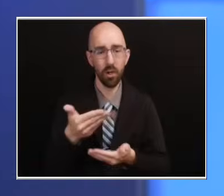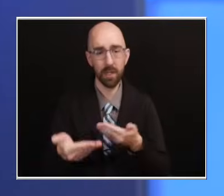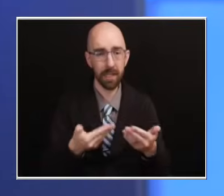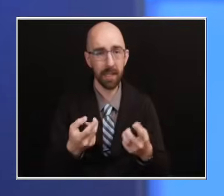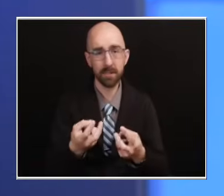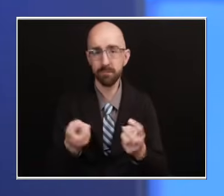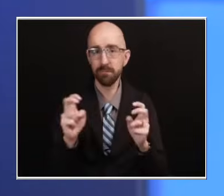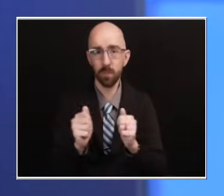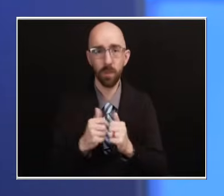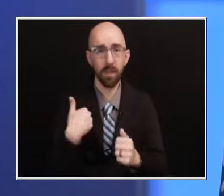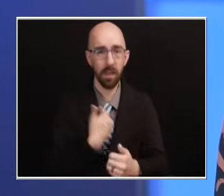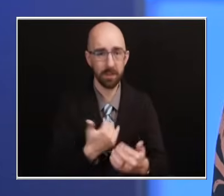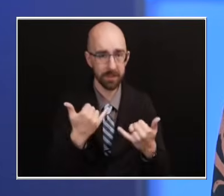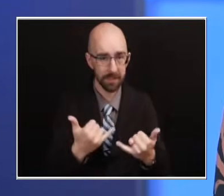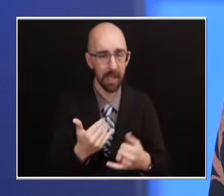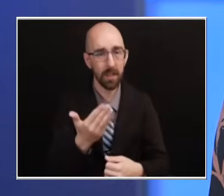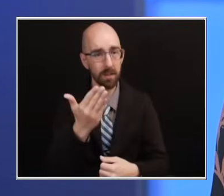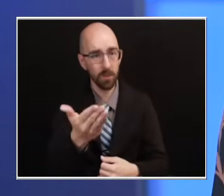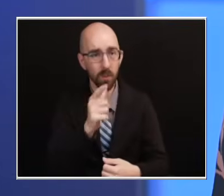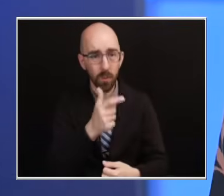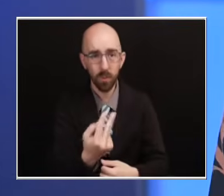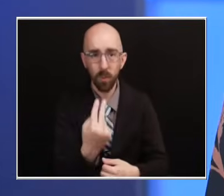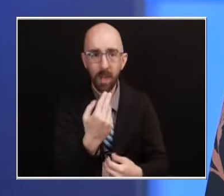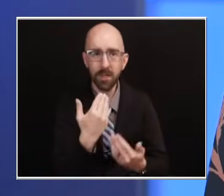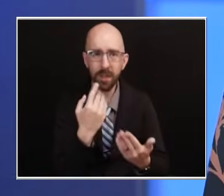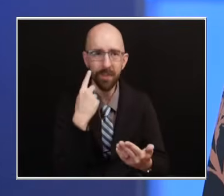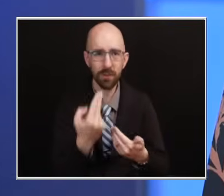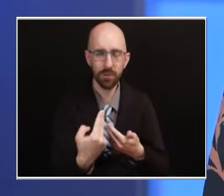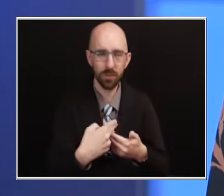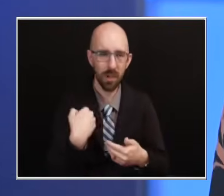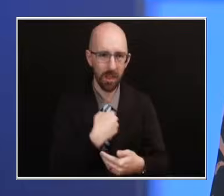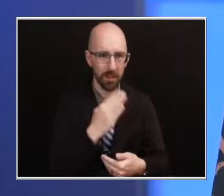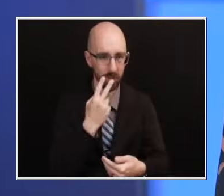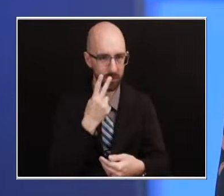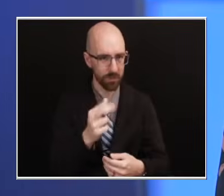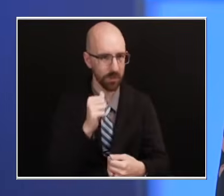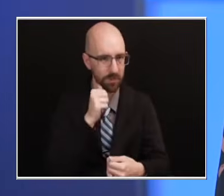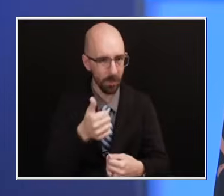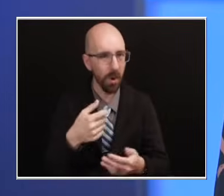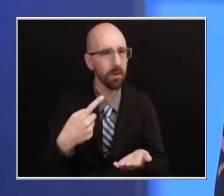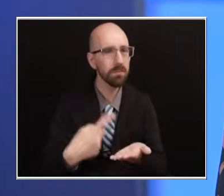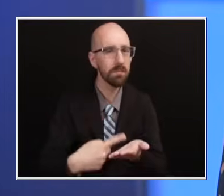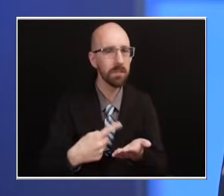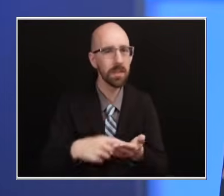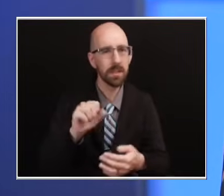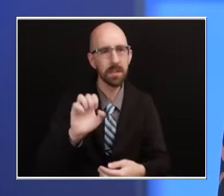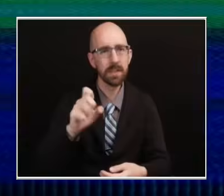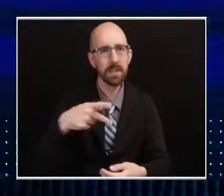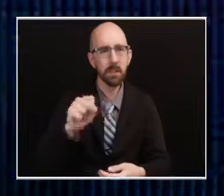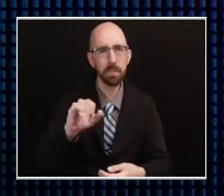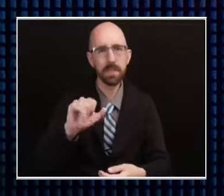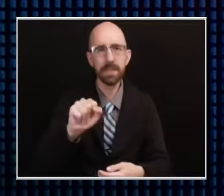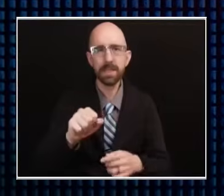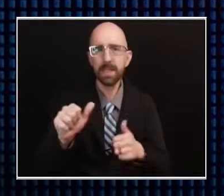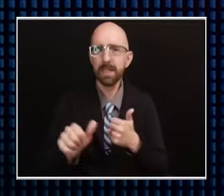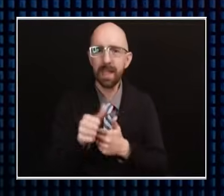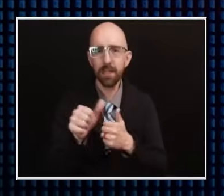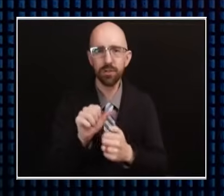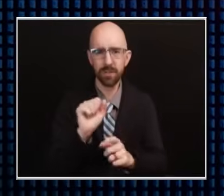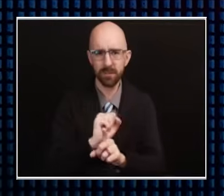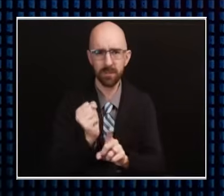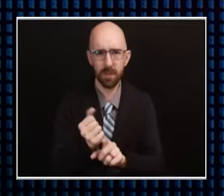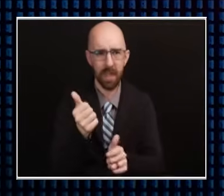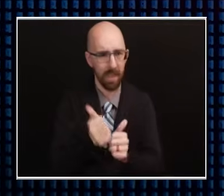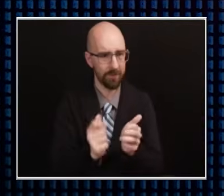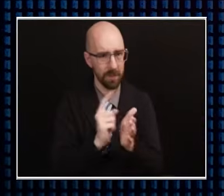our viewers for joining us. We will see you back here tomorrow when we are talking about sepsis, a dangerous condition where every minute without